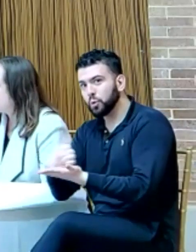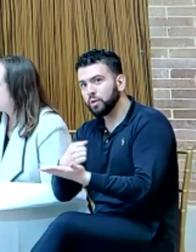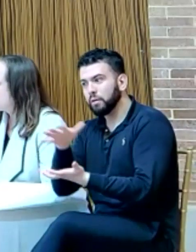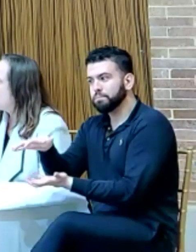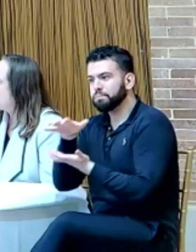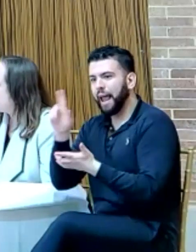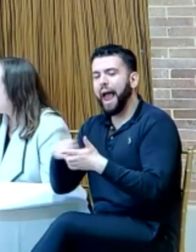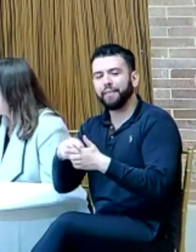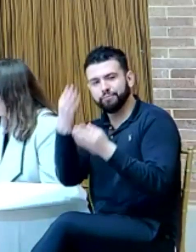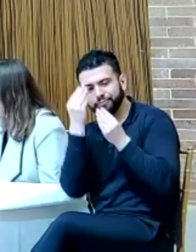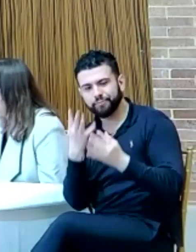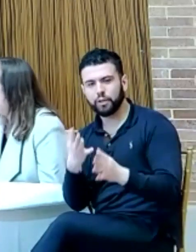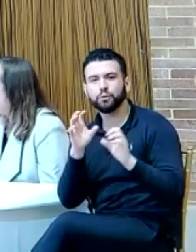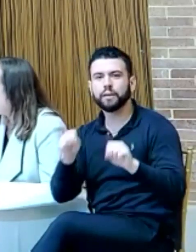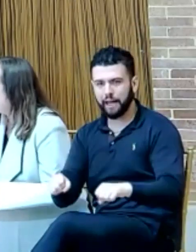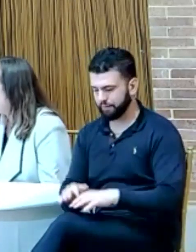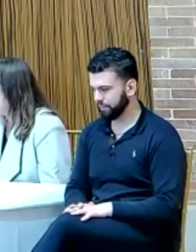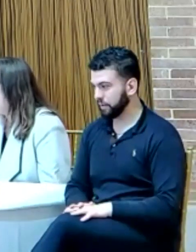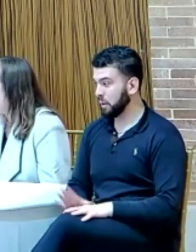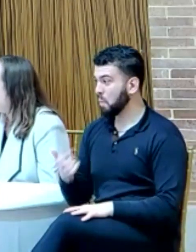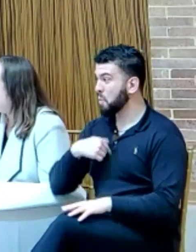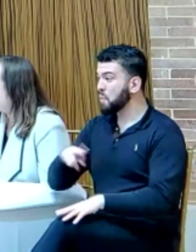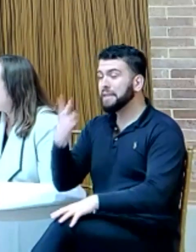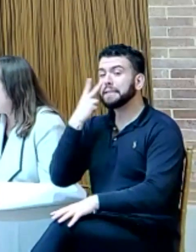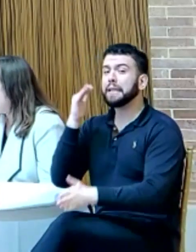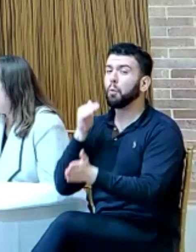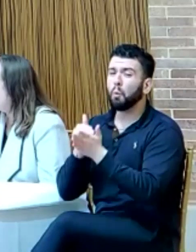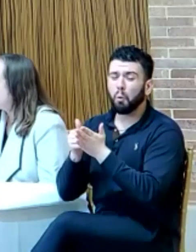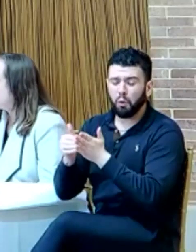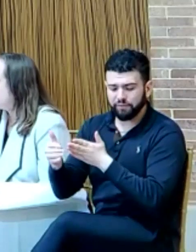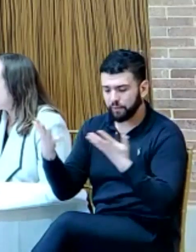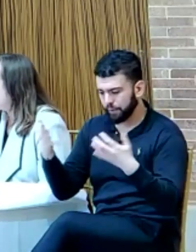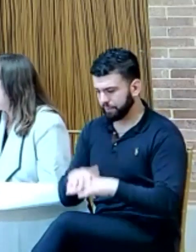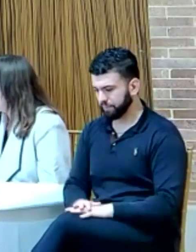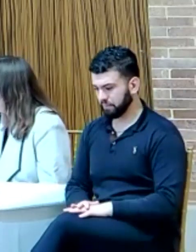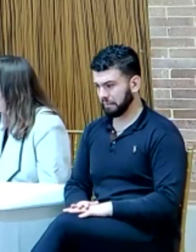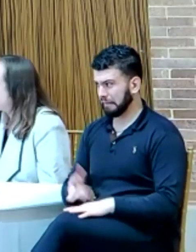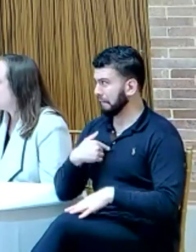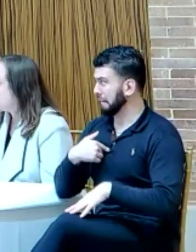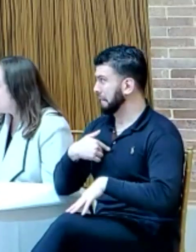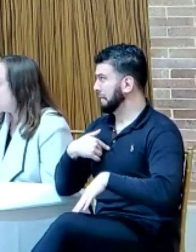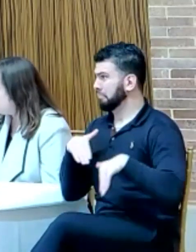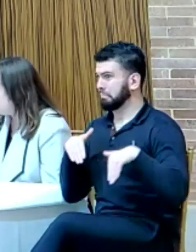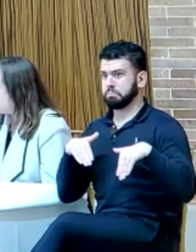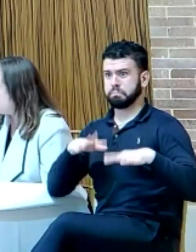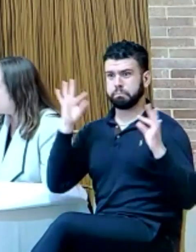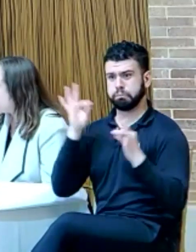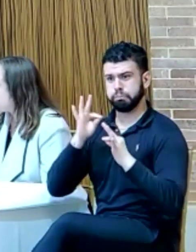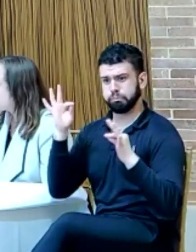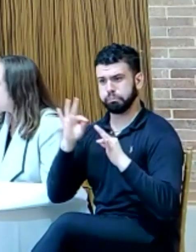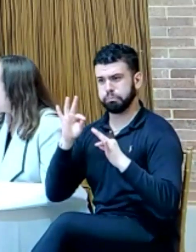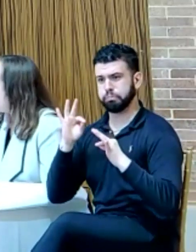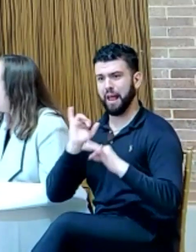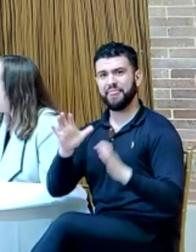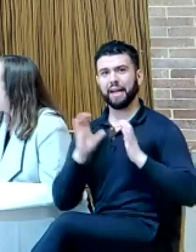person what we see all the time every day is you don't know what to do so you avoid the